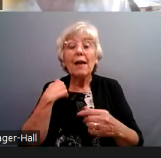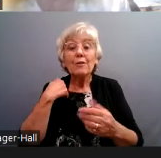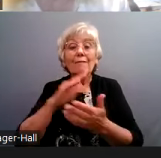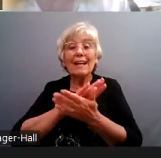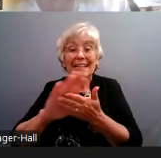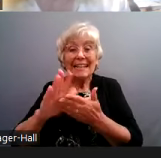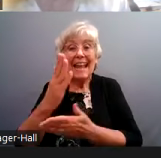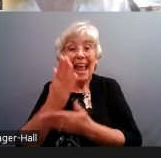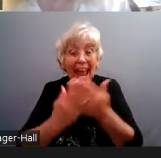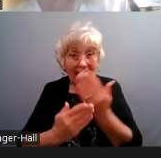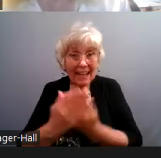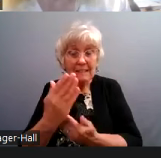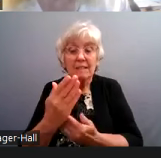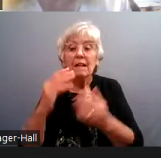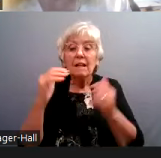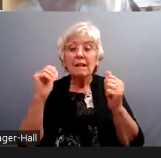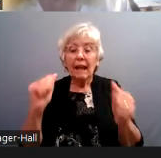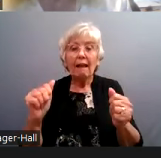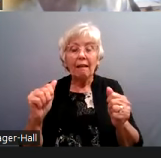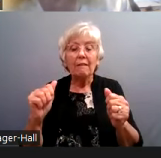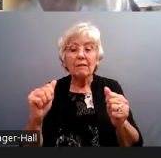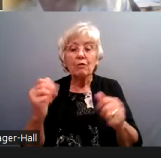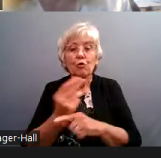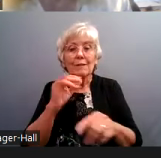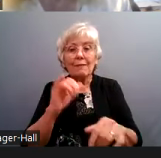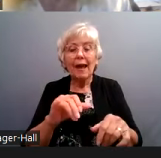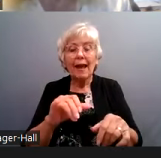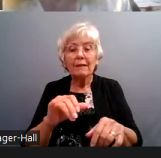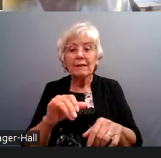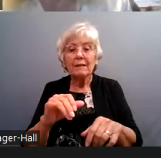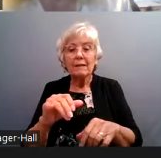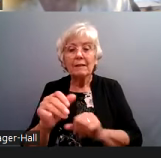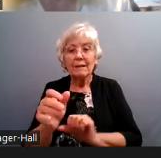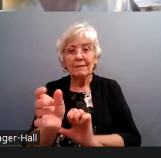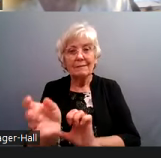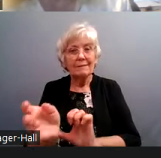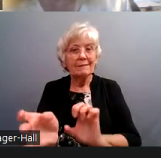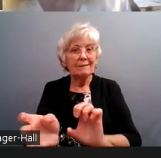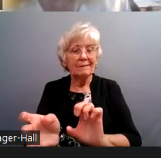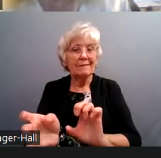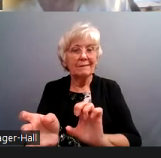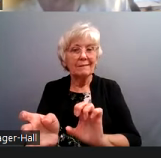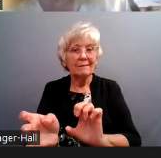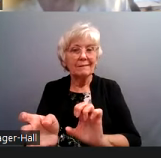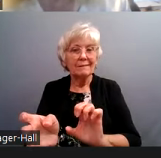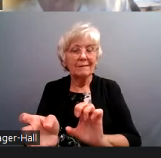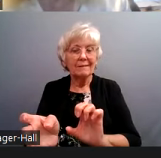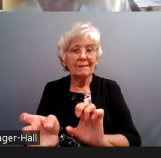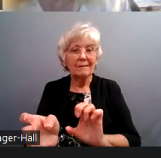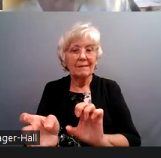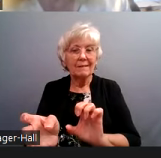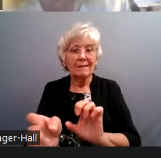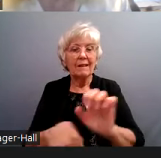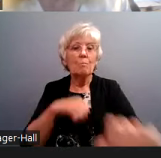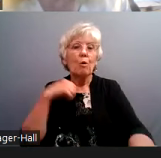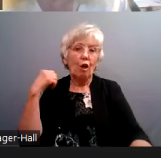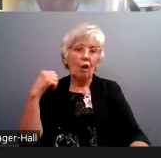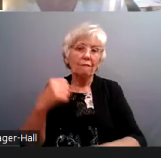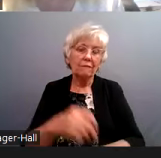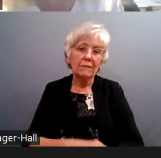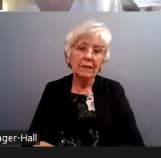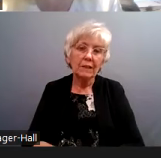hand. That one can, I would, you could do that, right underneath, but right on the rim of it, then just peel it